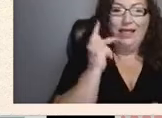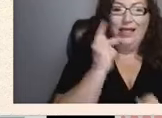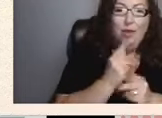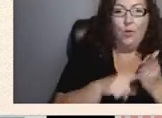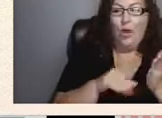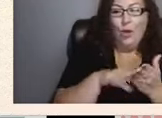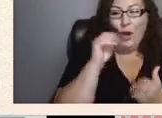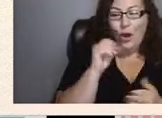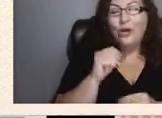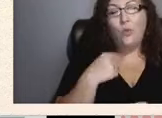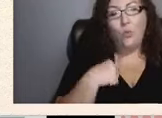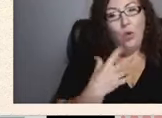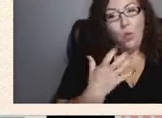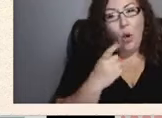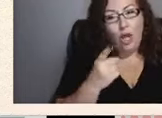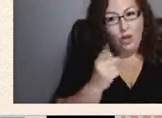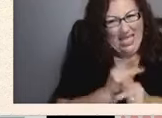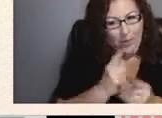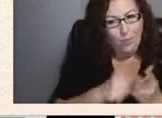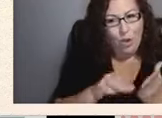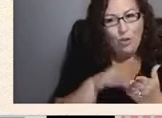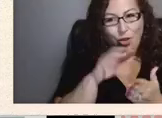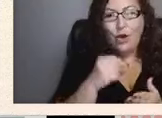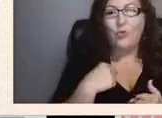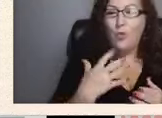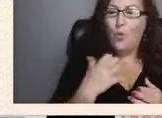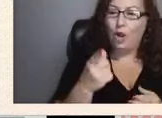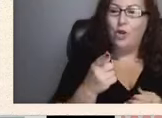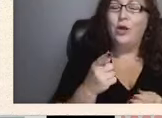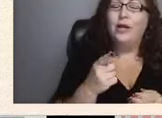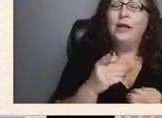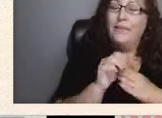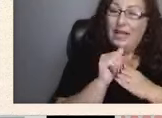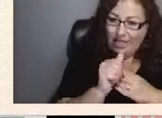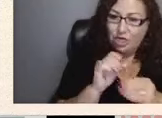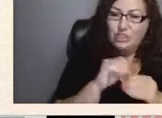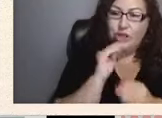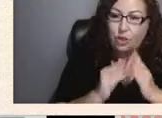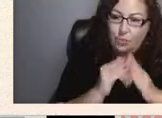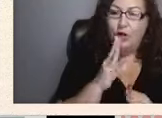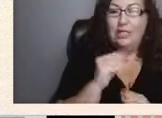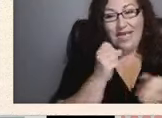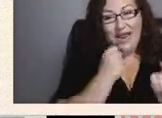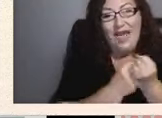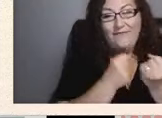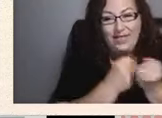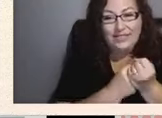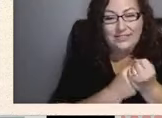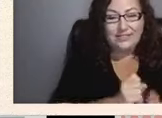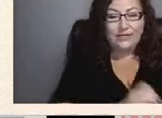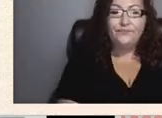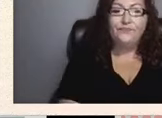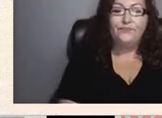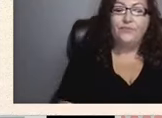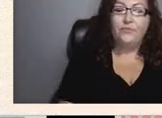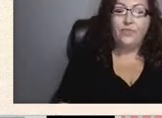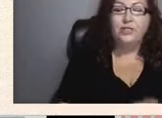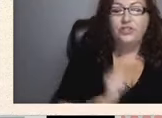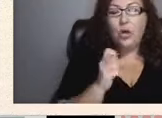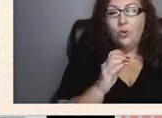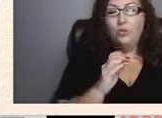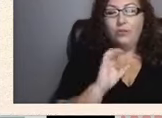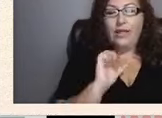want you guys to hold on to what you've learned. We want you to be leaders in your communities and advocates. So you're going to implement those skills. And